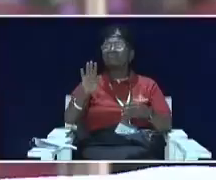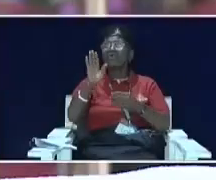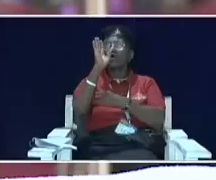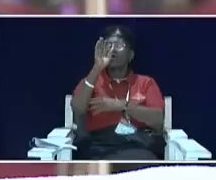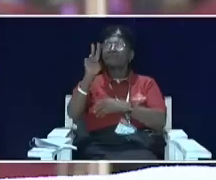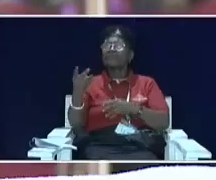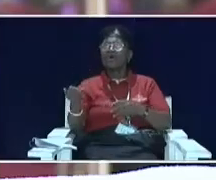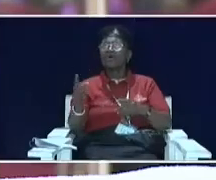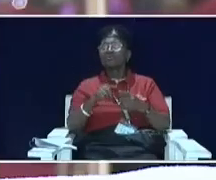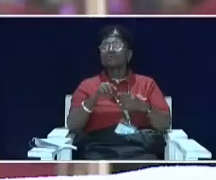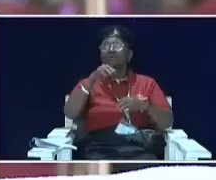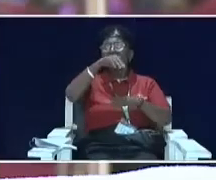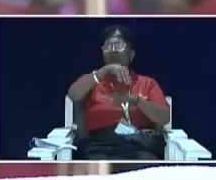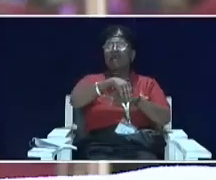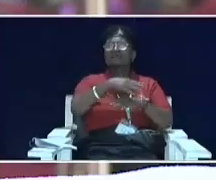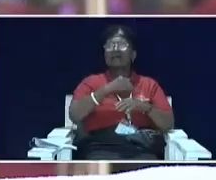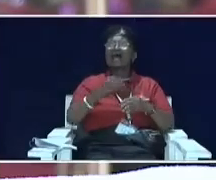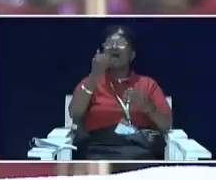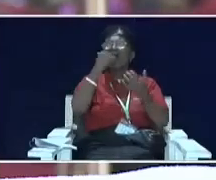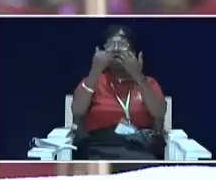and consume them.